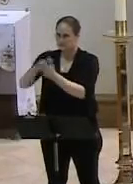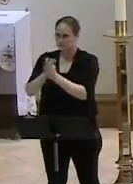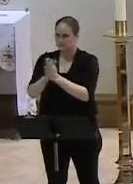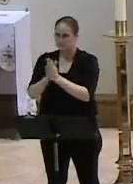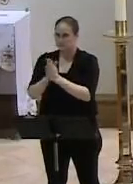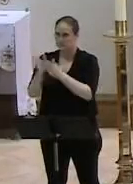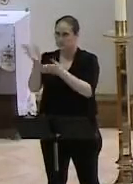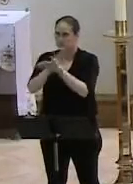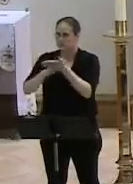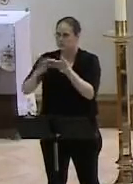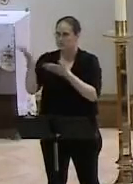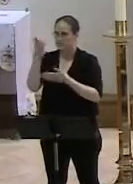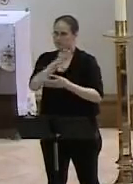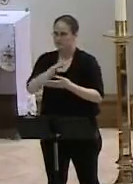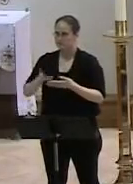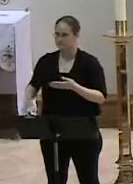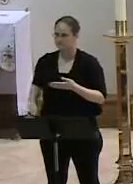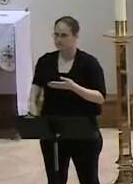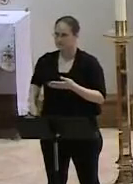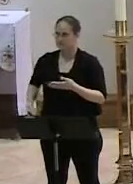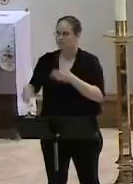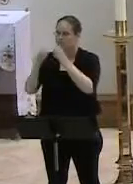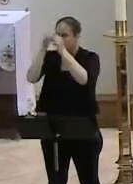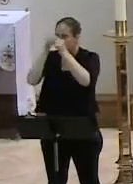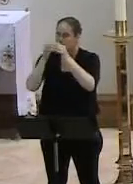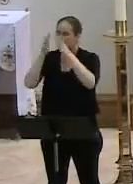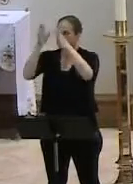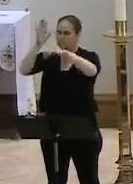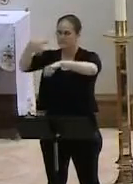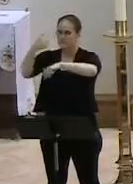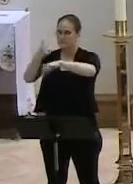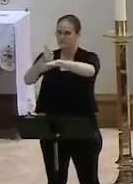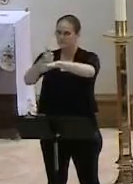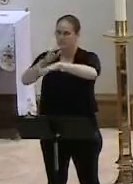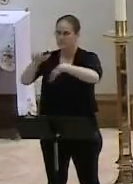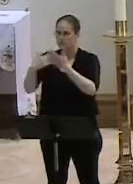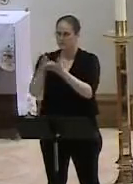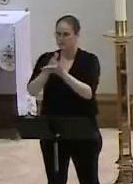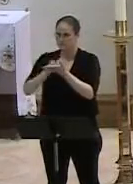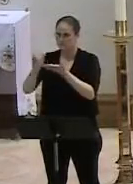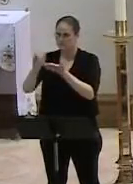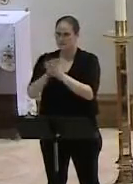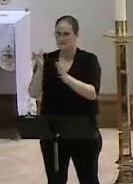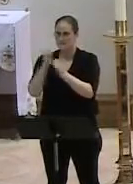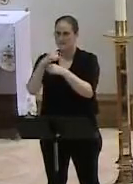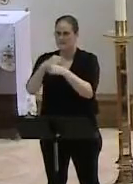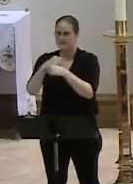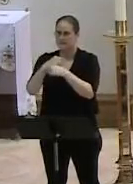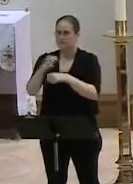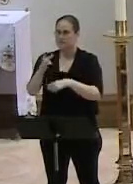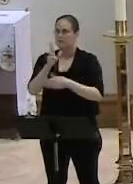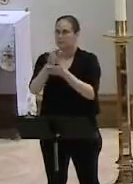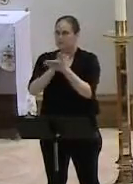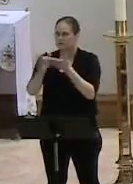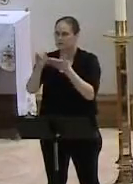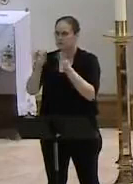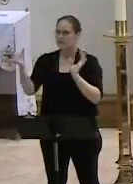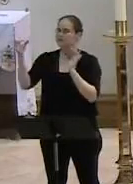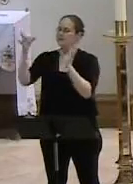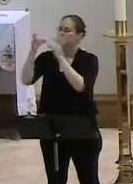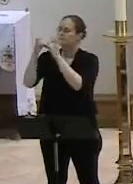You are indeed holy, O Lord, the fount of all holiness. Make holy, therefore, these gifts, we